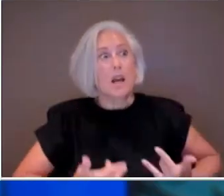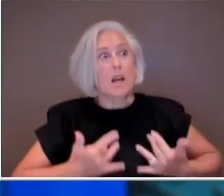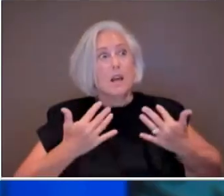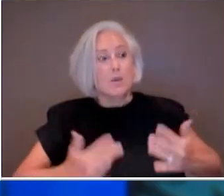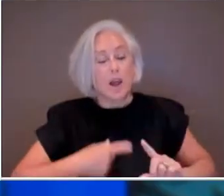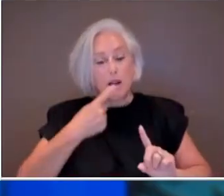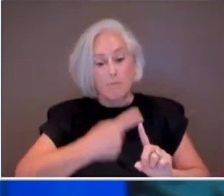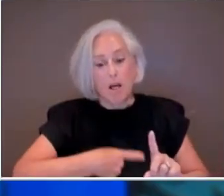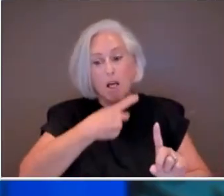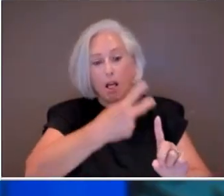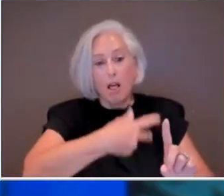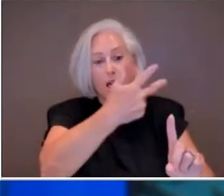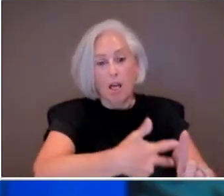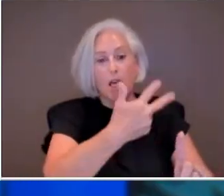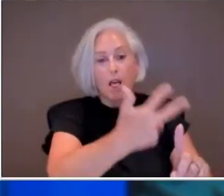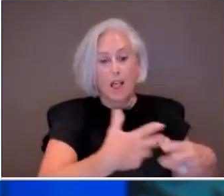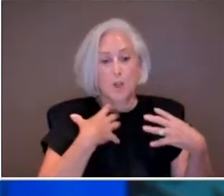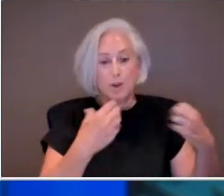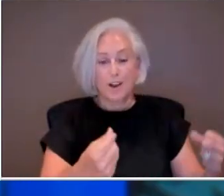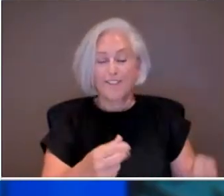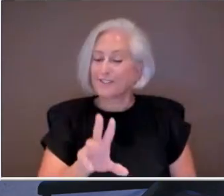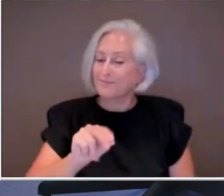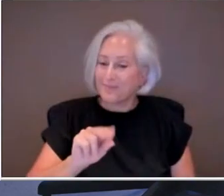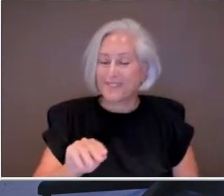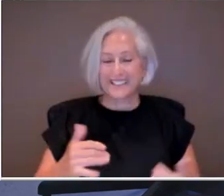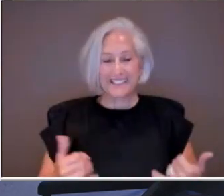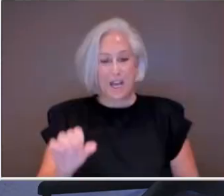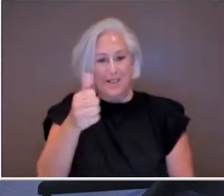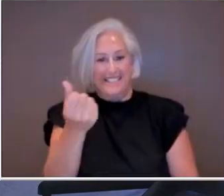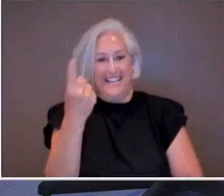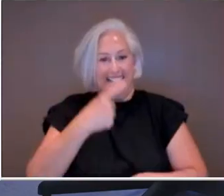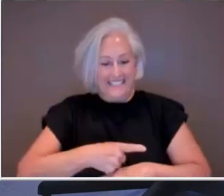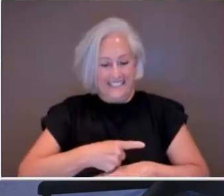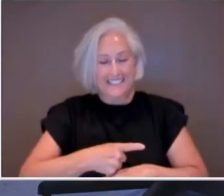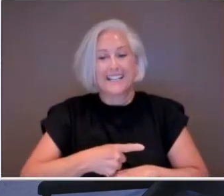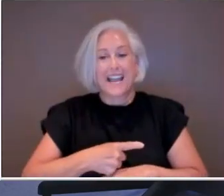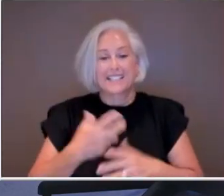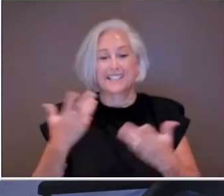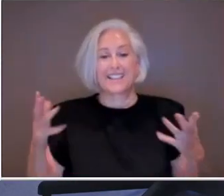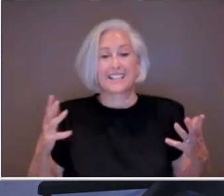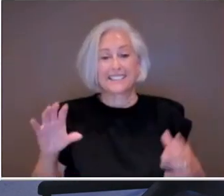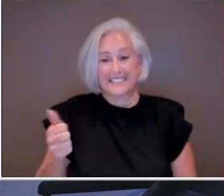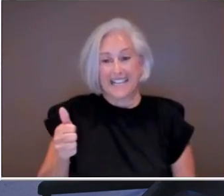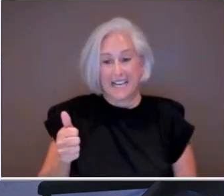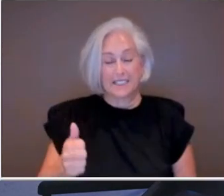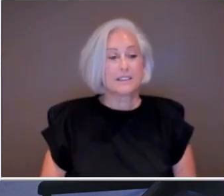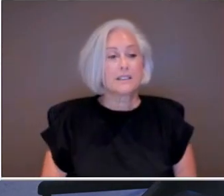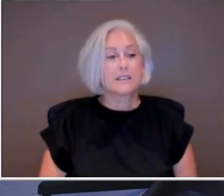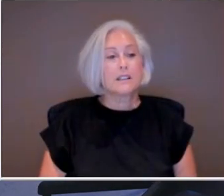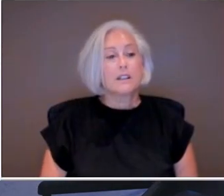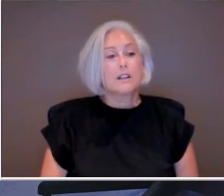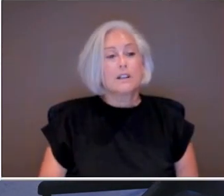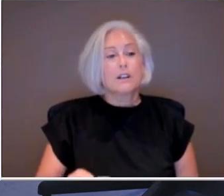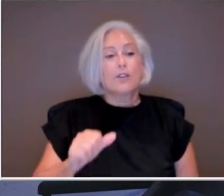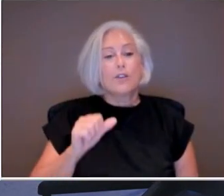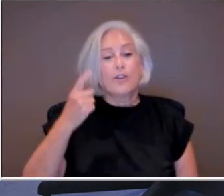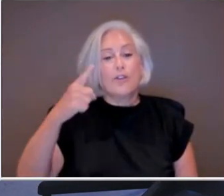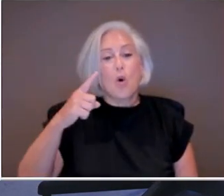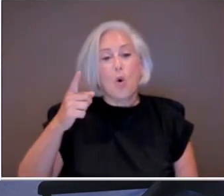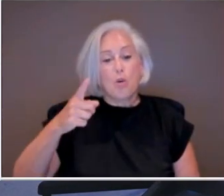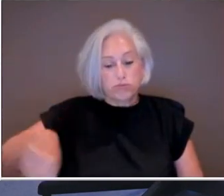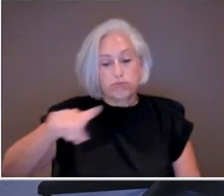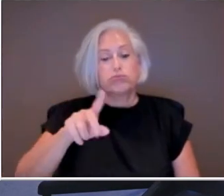cells make the recovery quicker. So when you're saying, for our non-medical audience, is bone